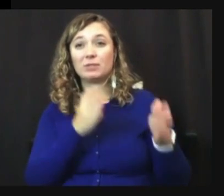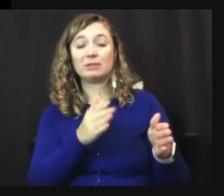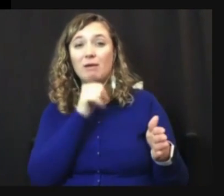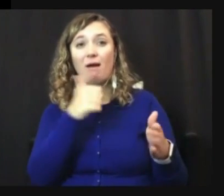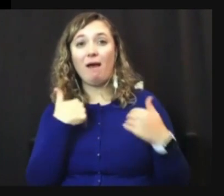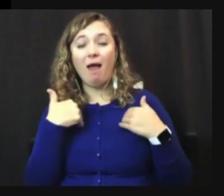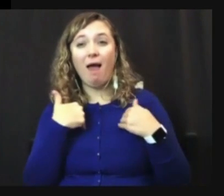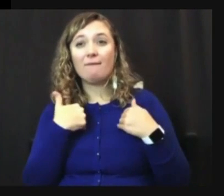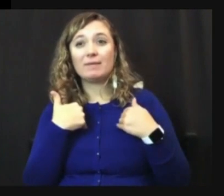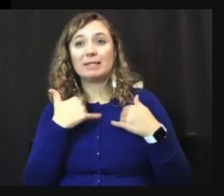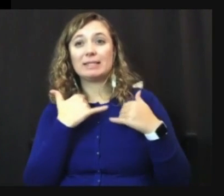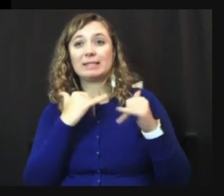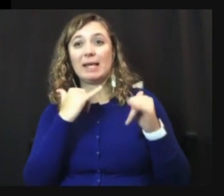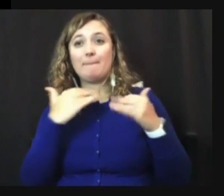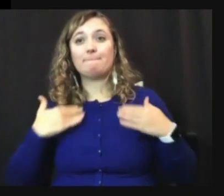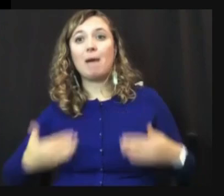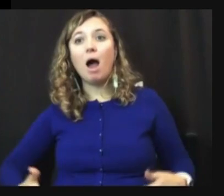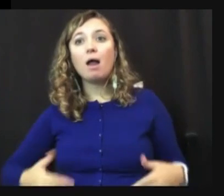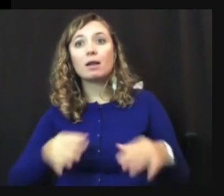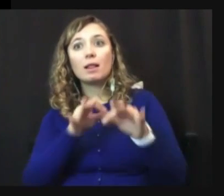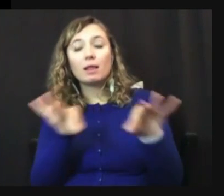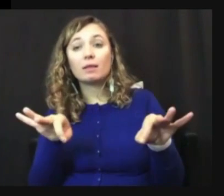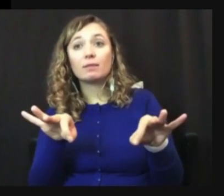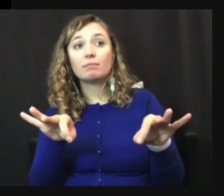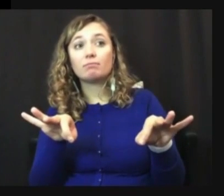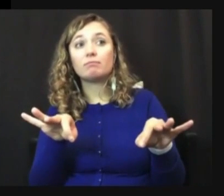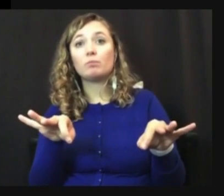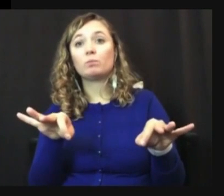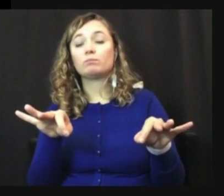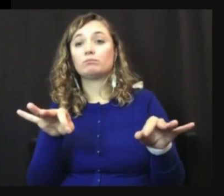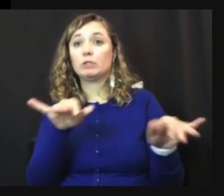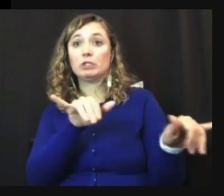language that a neurotypical person does.